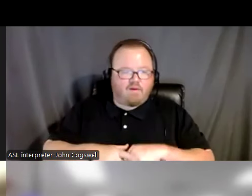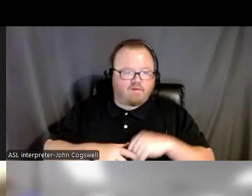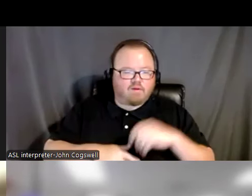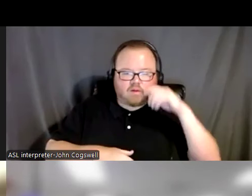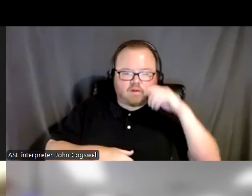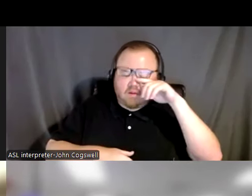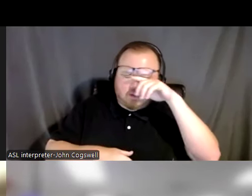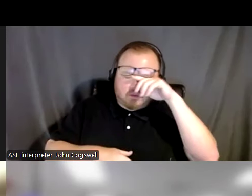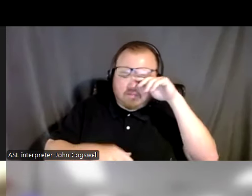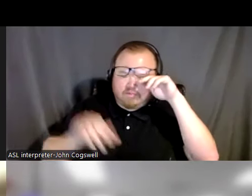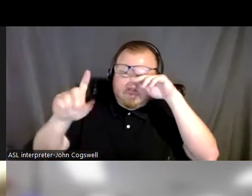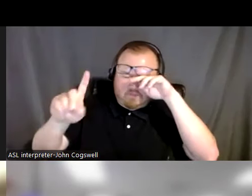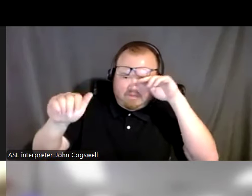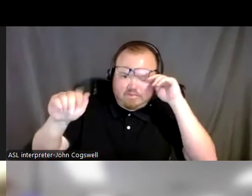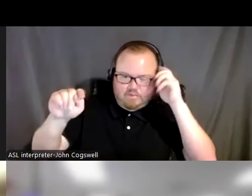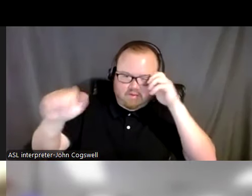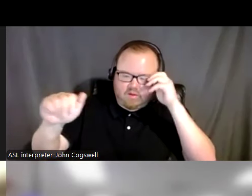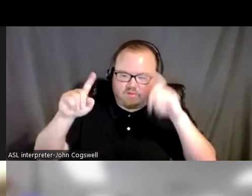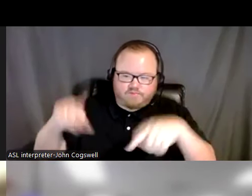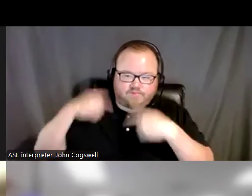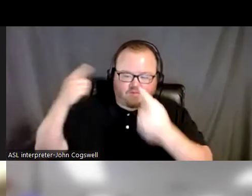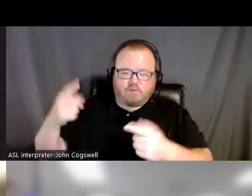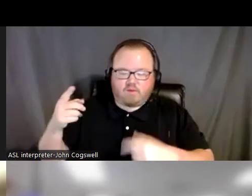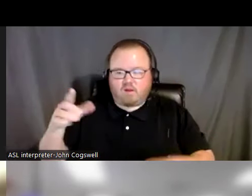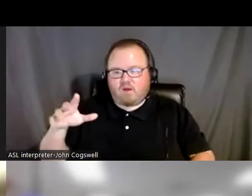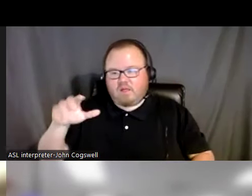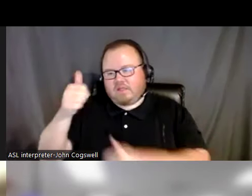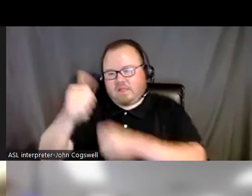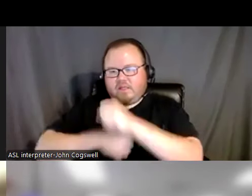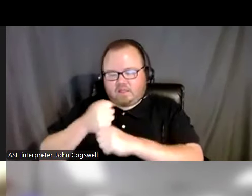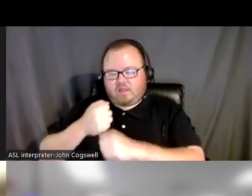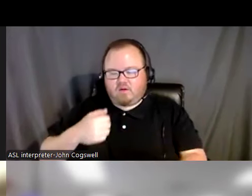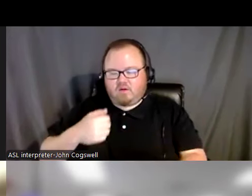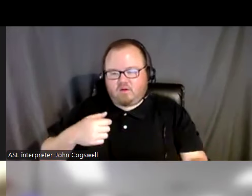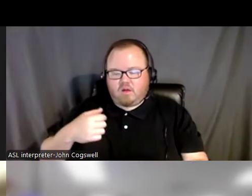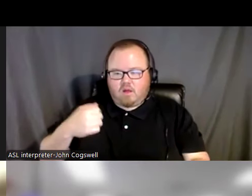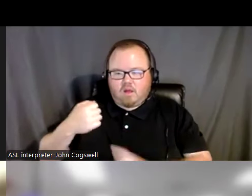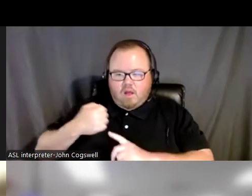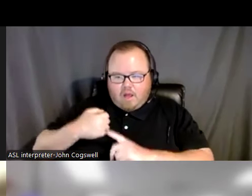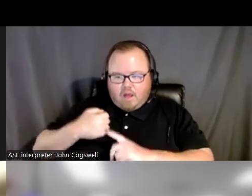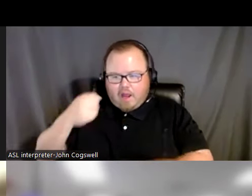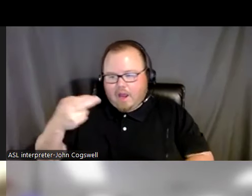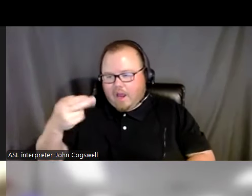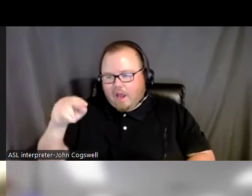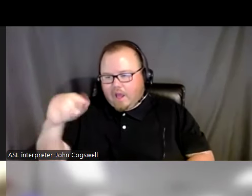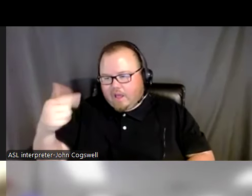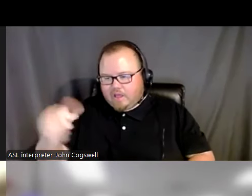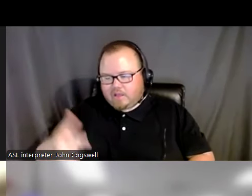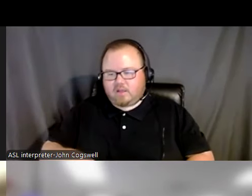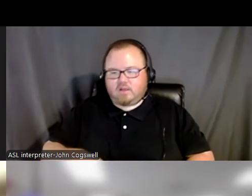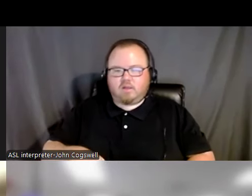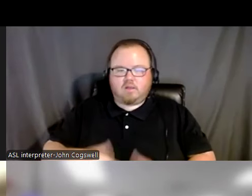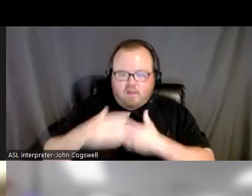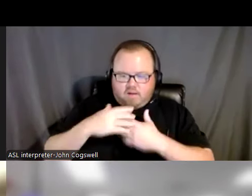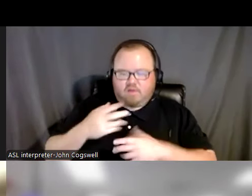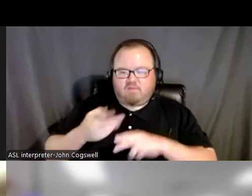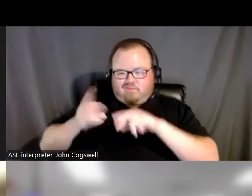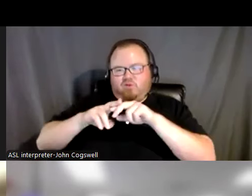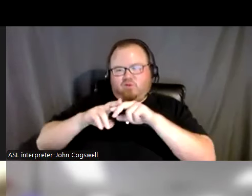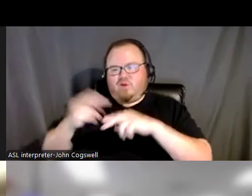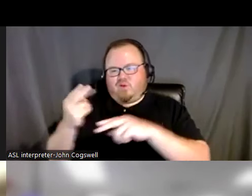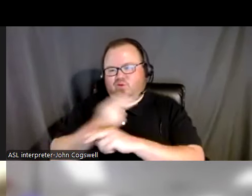The data shows us over the past decade or so that hanging and suffocation has actually increased as a mechanism for suicide